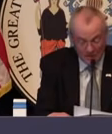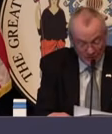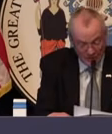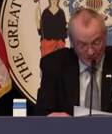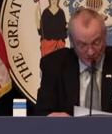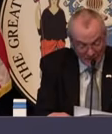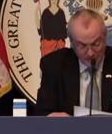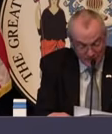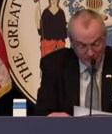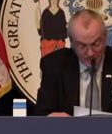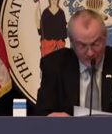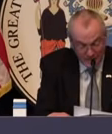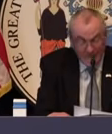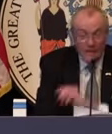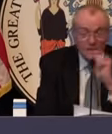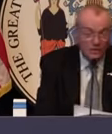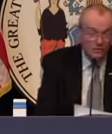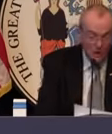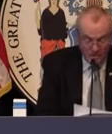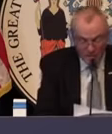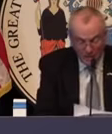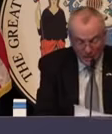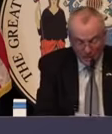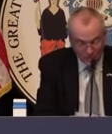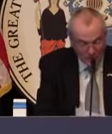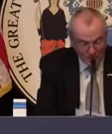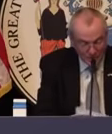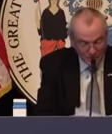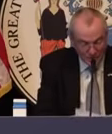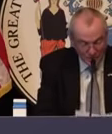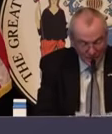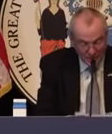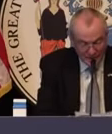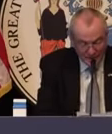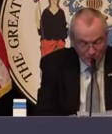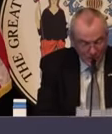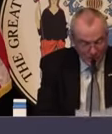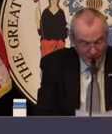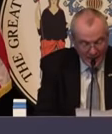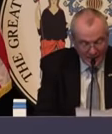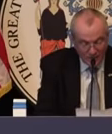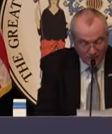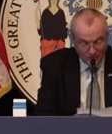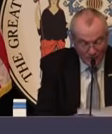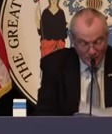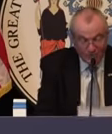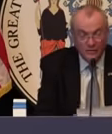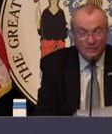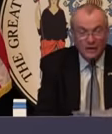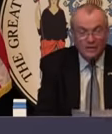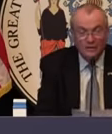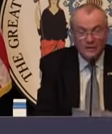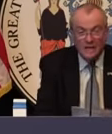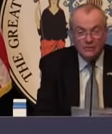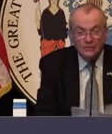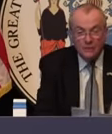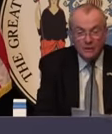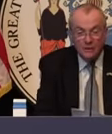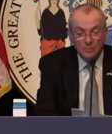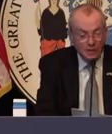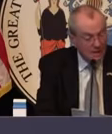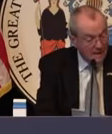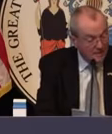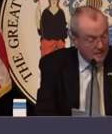a national holiday. And here's how we compare with the rest of the country. We are ahead of 46 other